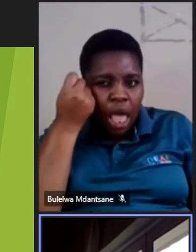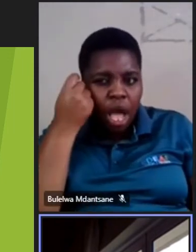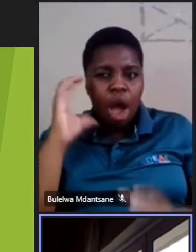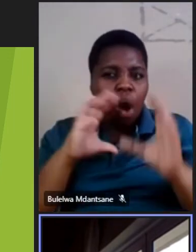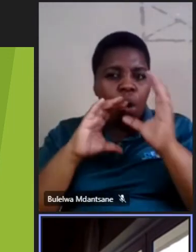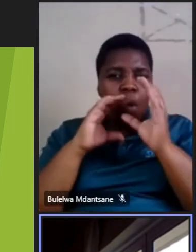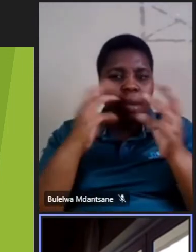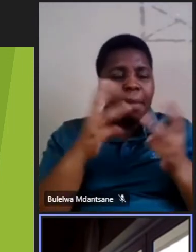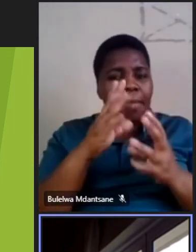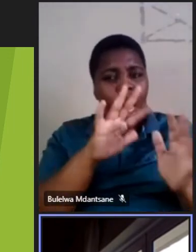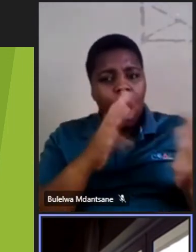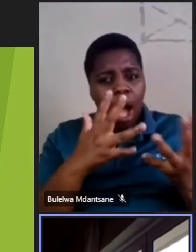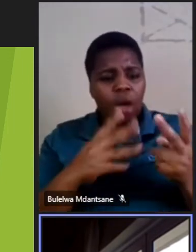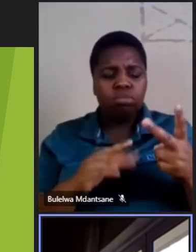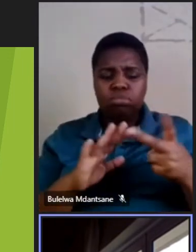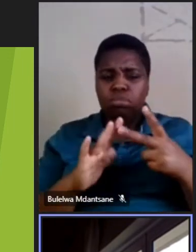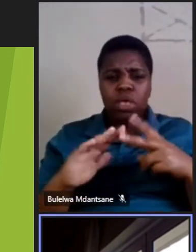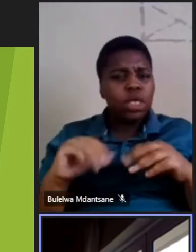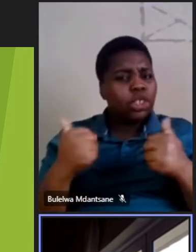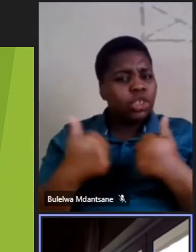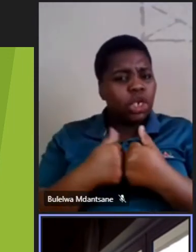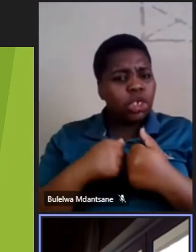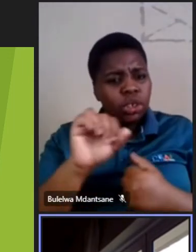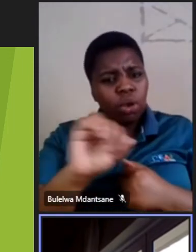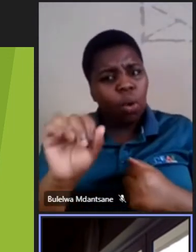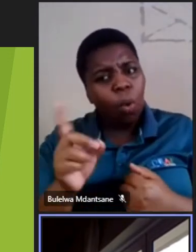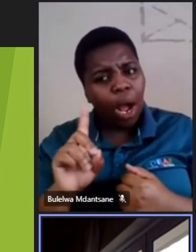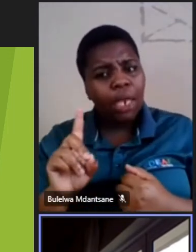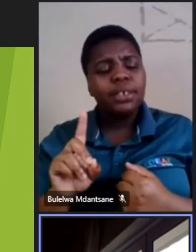people and the challenges that people with disabilities are having.